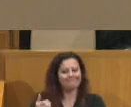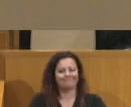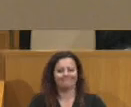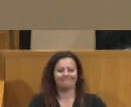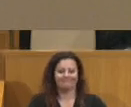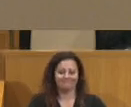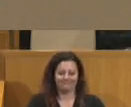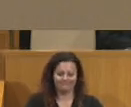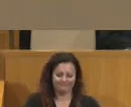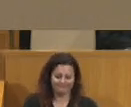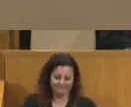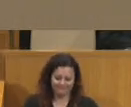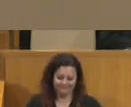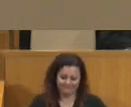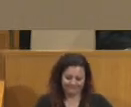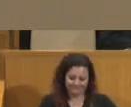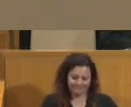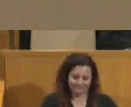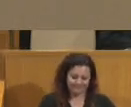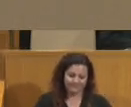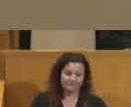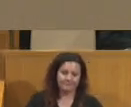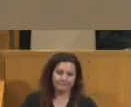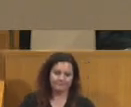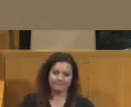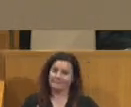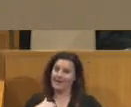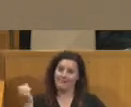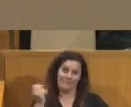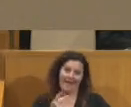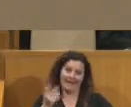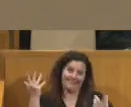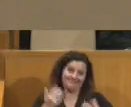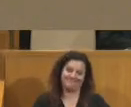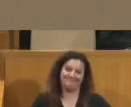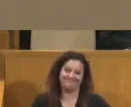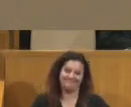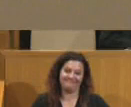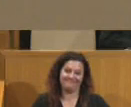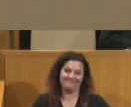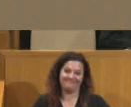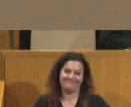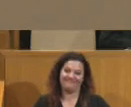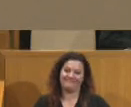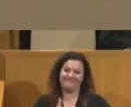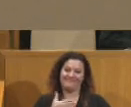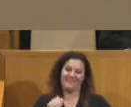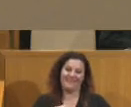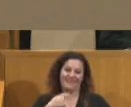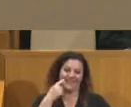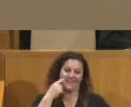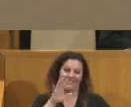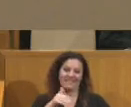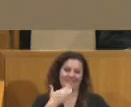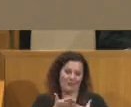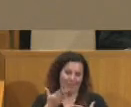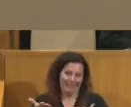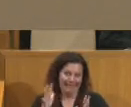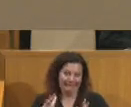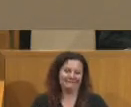Thank you, Madam Mayor and members of Charlotte City Council, ladies and gentlemen, and to the voters of Charlotte City Council District